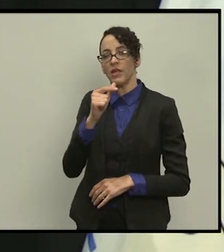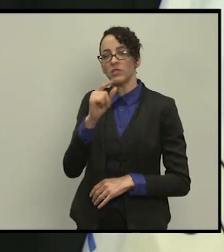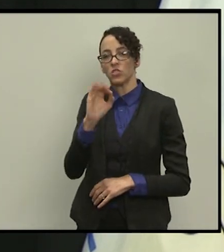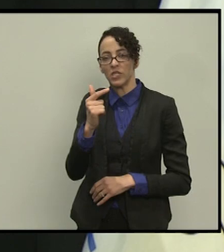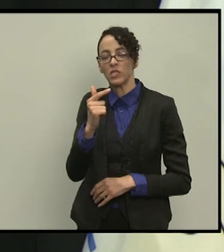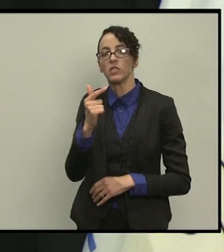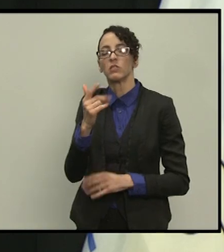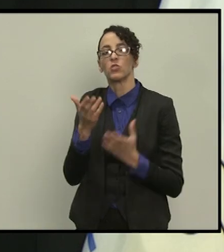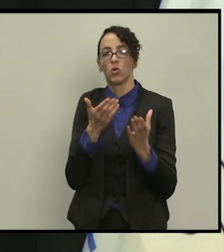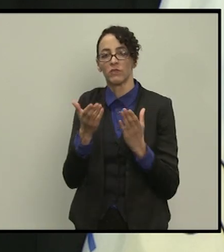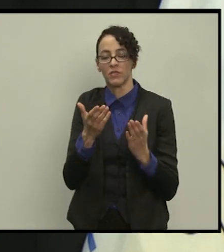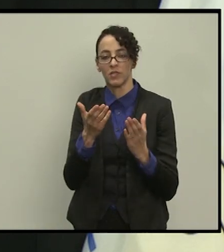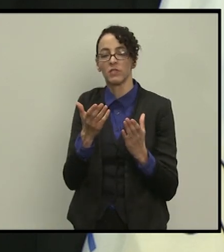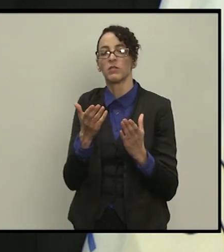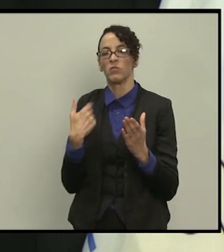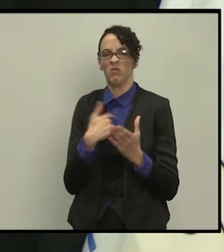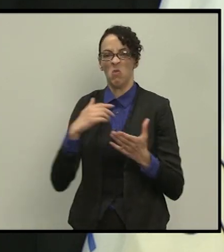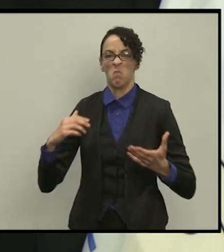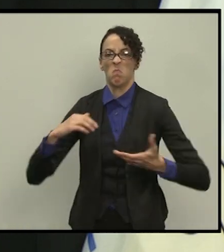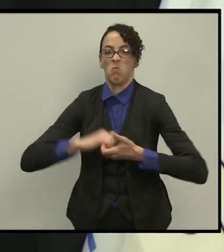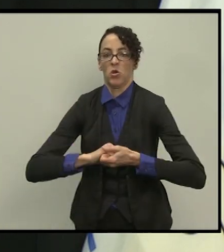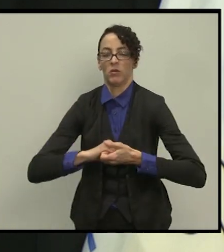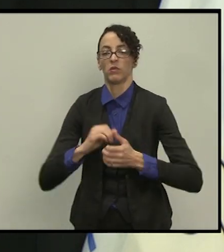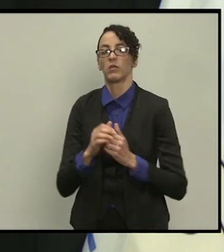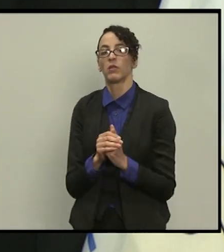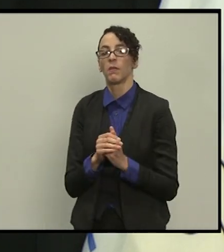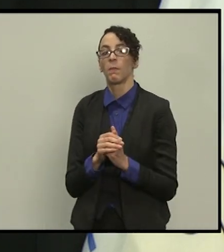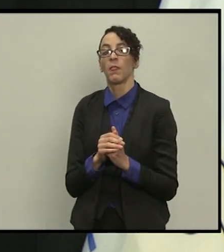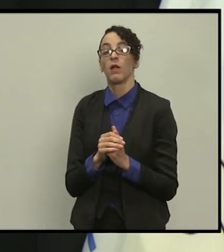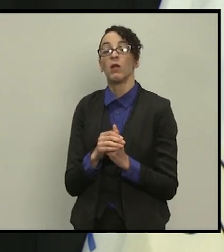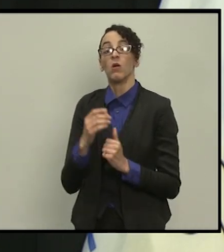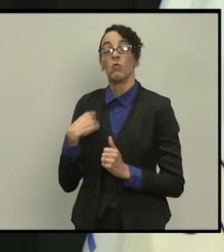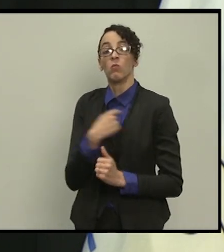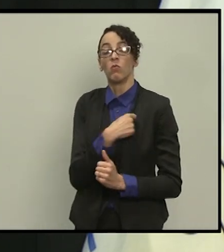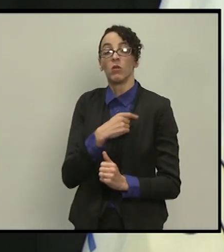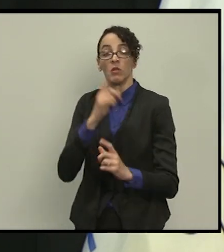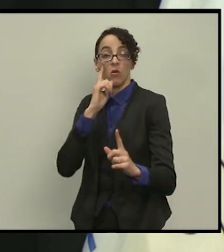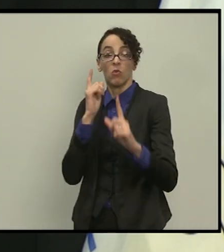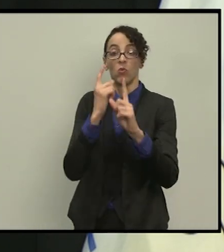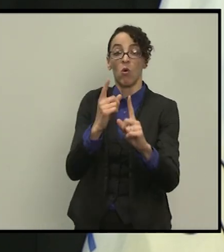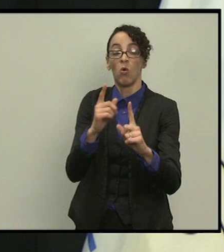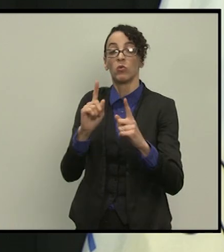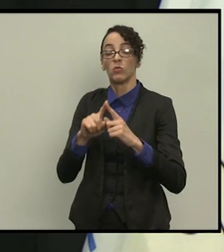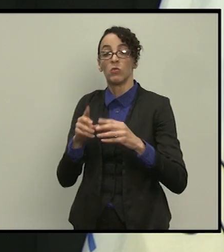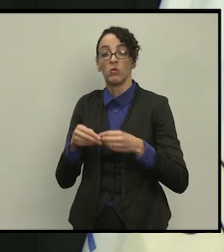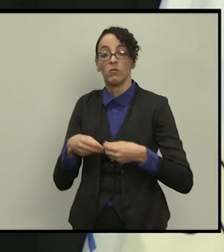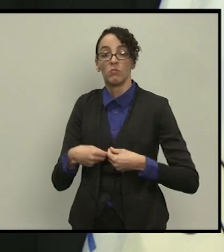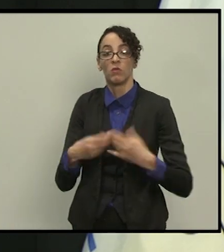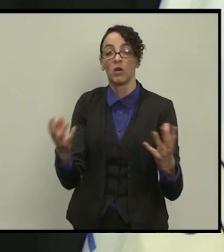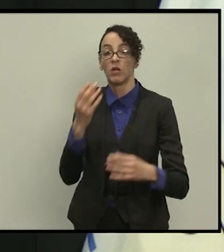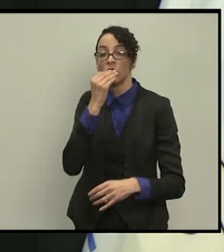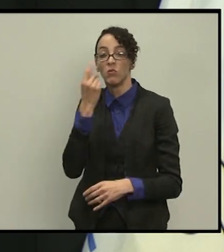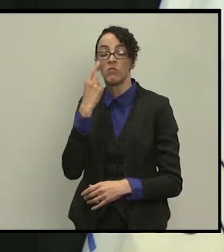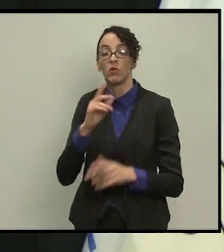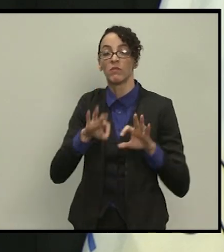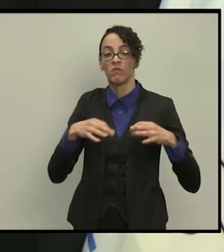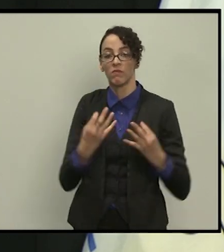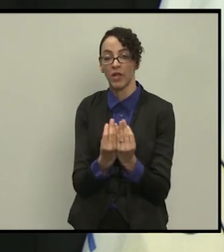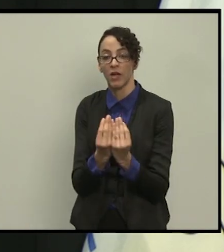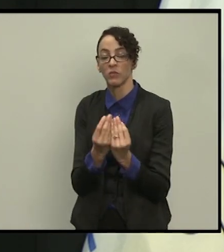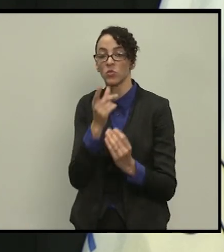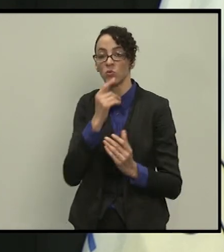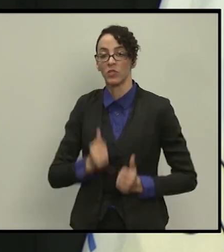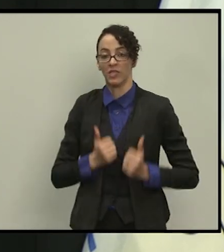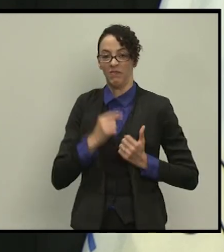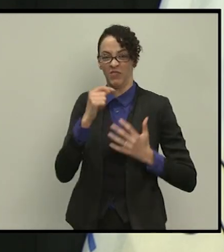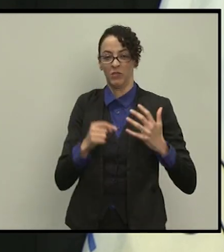providing an opportunity for local businesses to earn money by providing food for those families that are living in those spaces. We have been